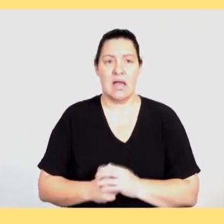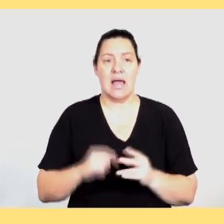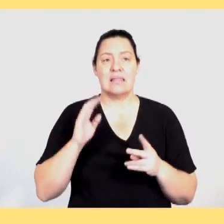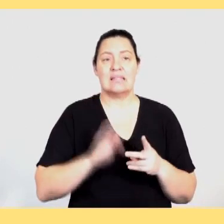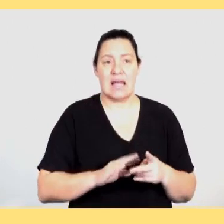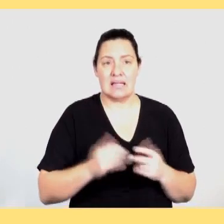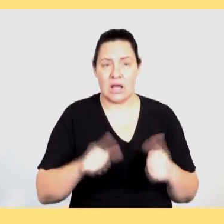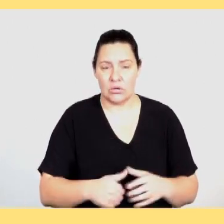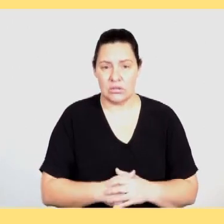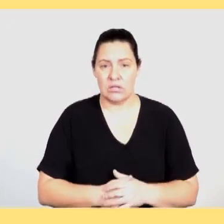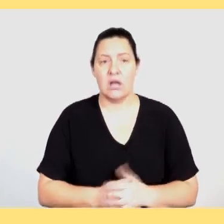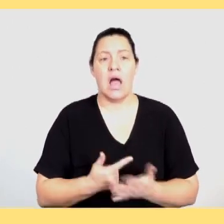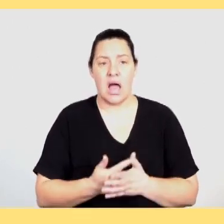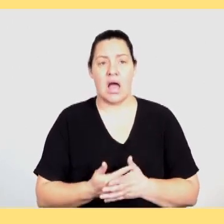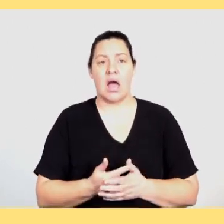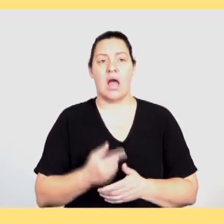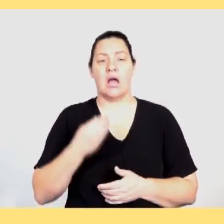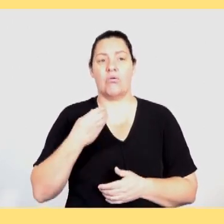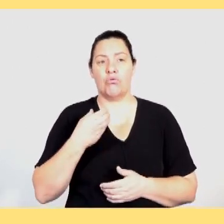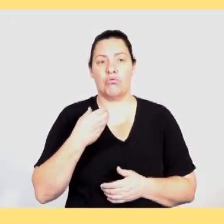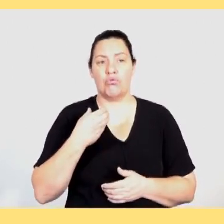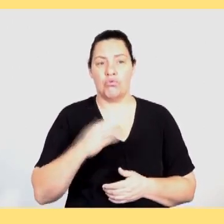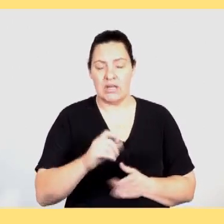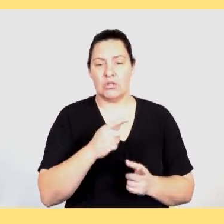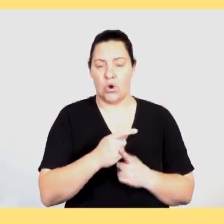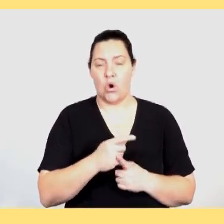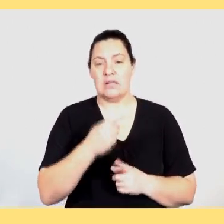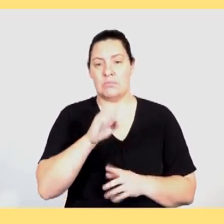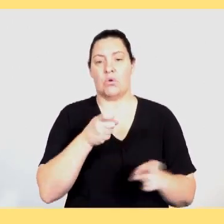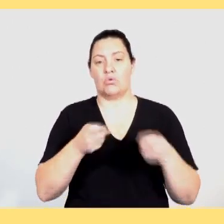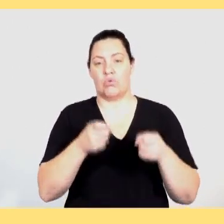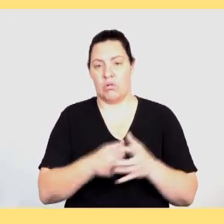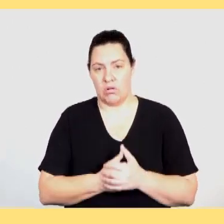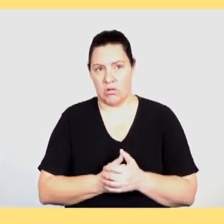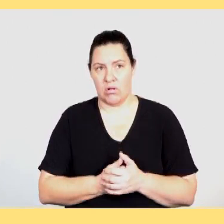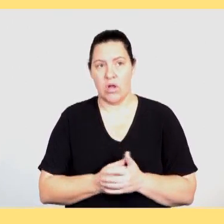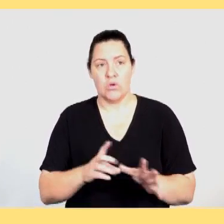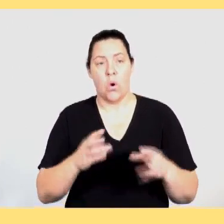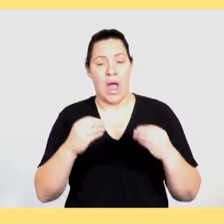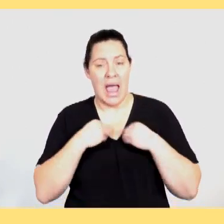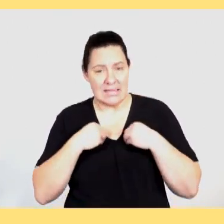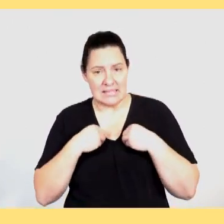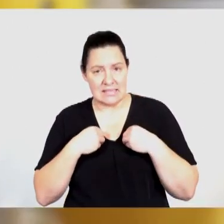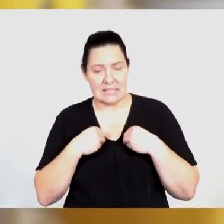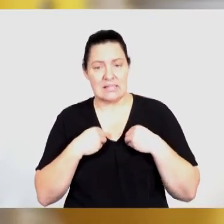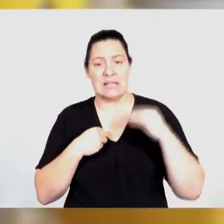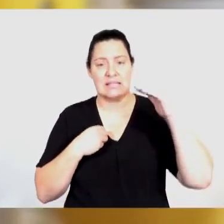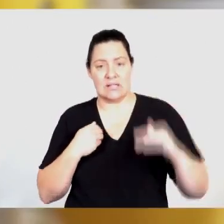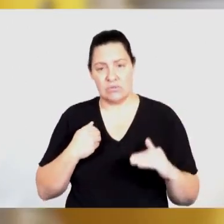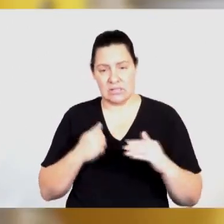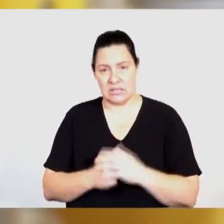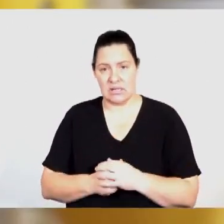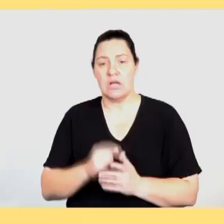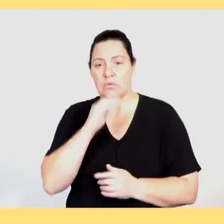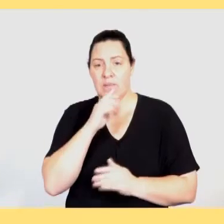And then the second account is going to be crediting your debtors control. Remember, your asset is decreasing, all right,